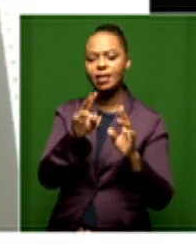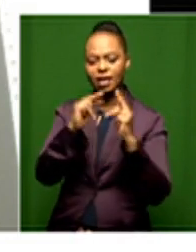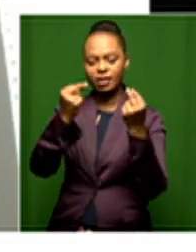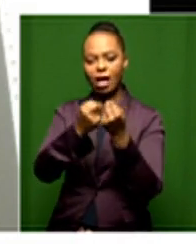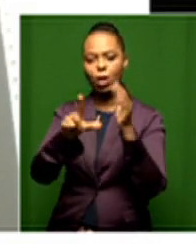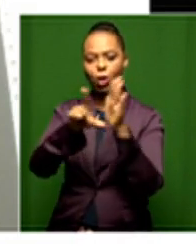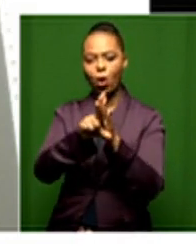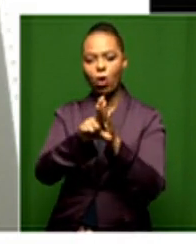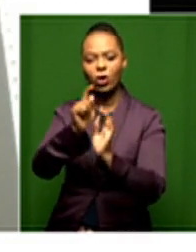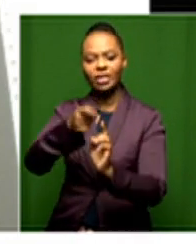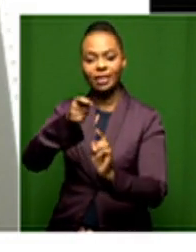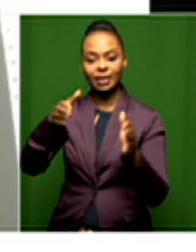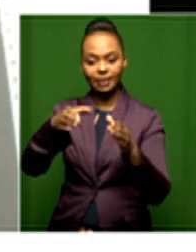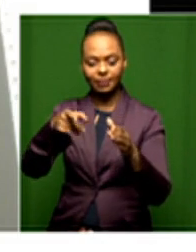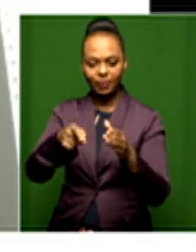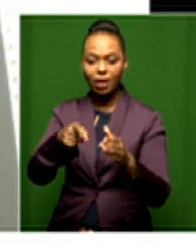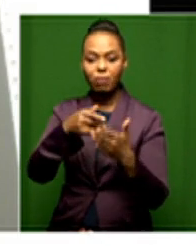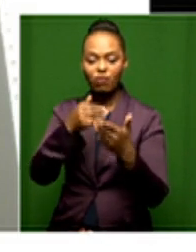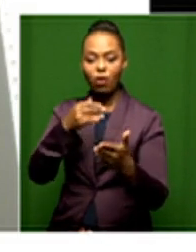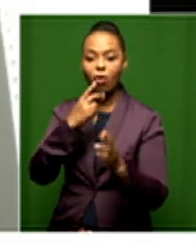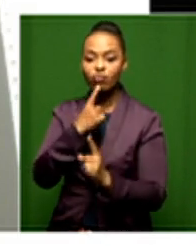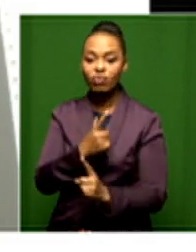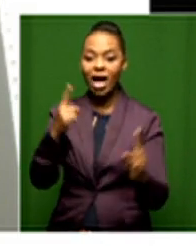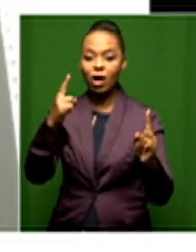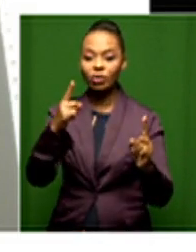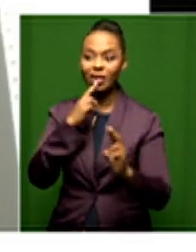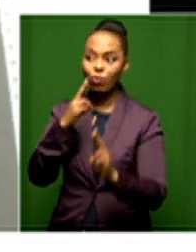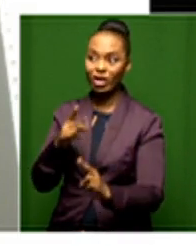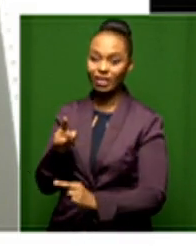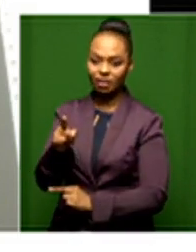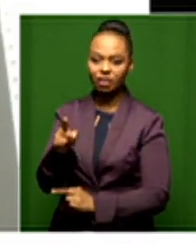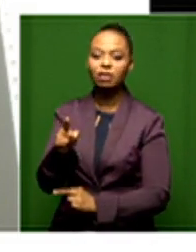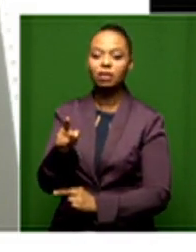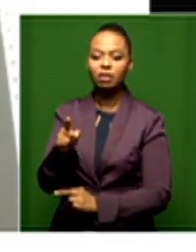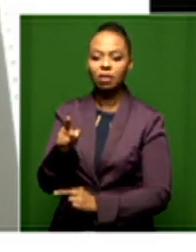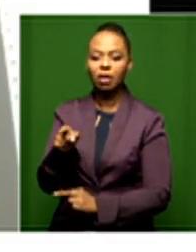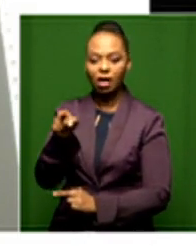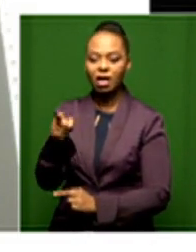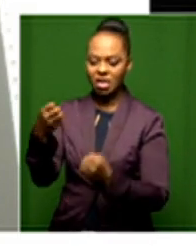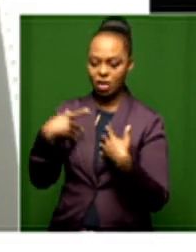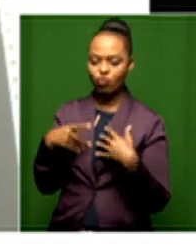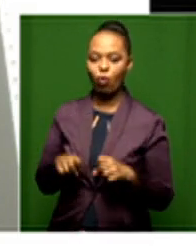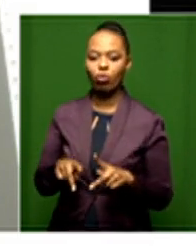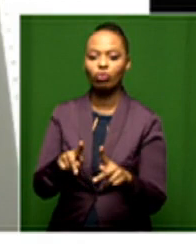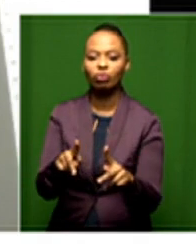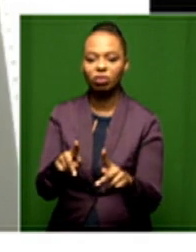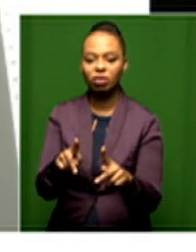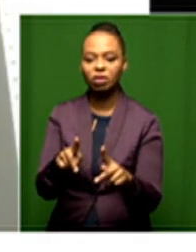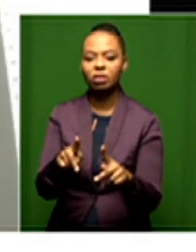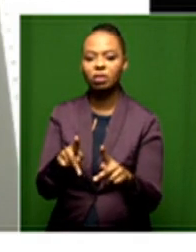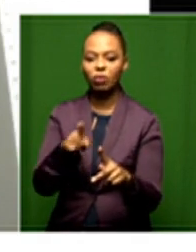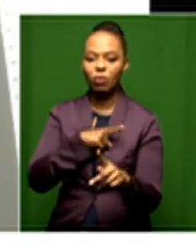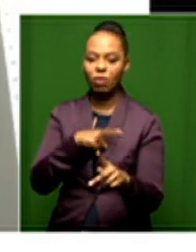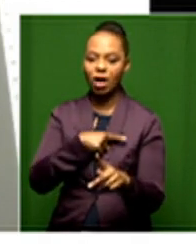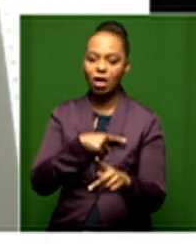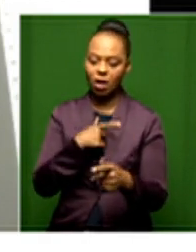that before the report is made public, we be given the opportunity of right of